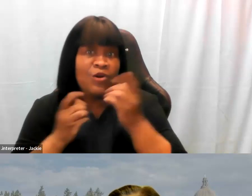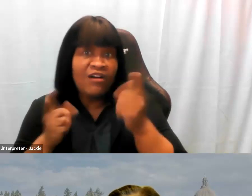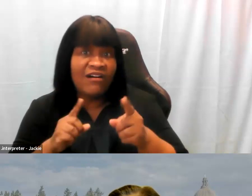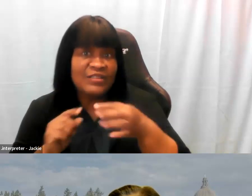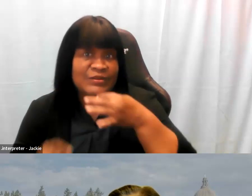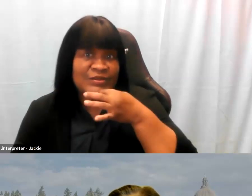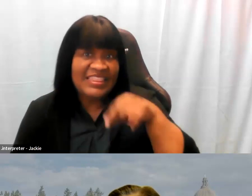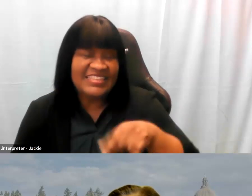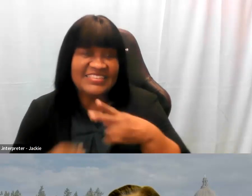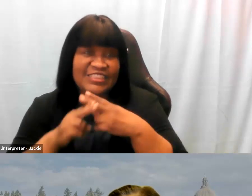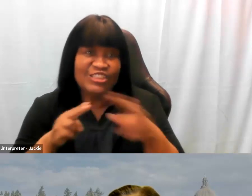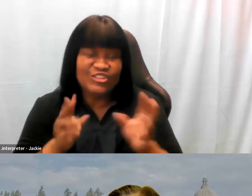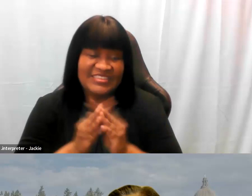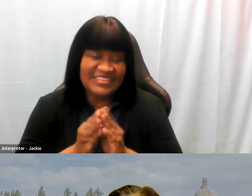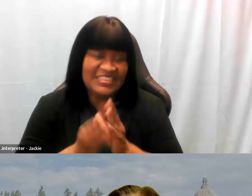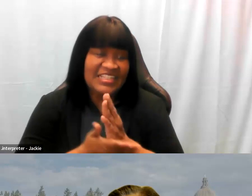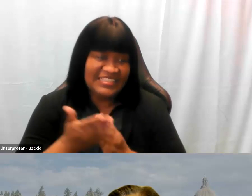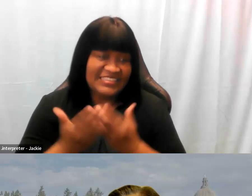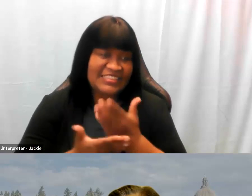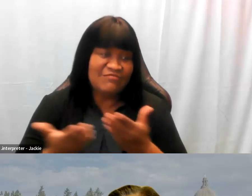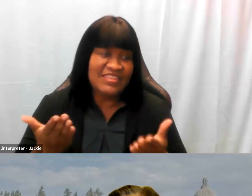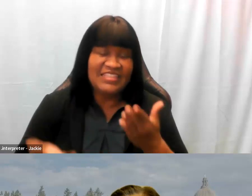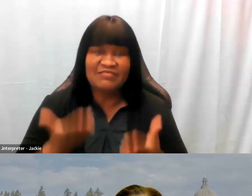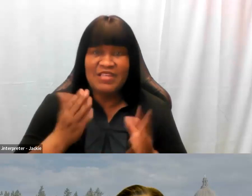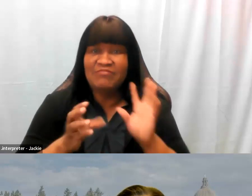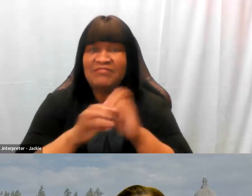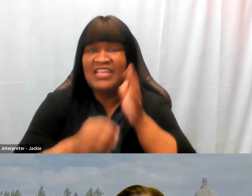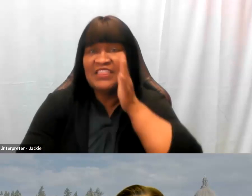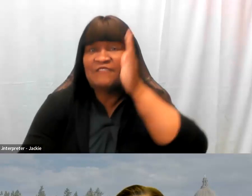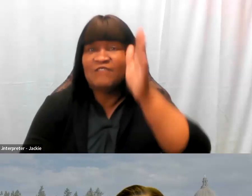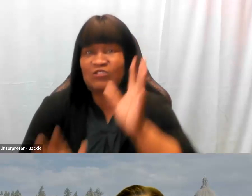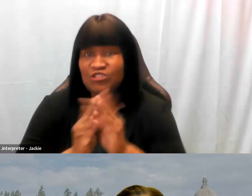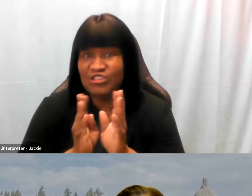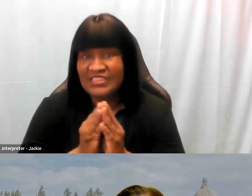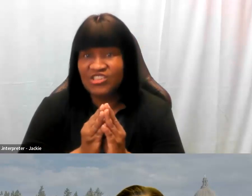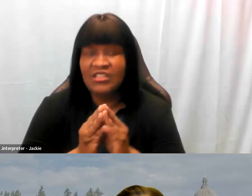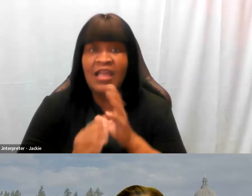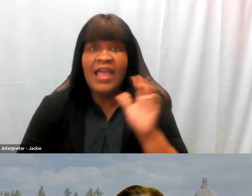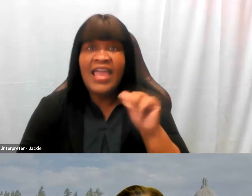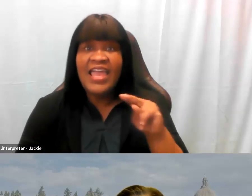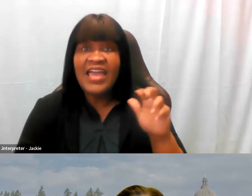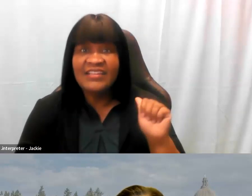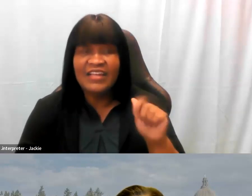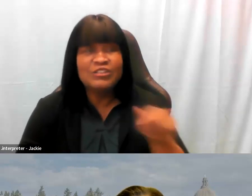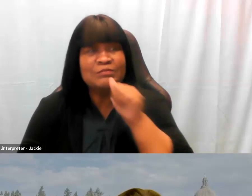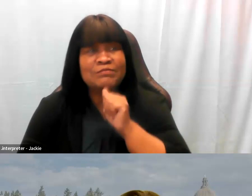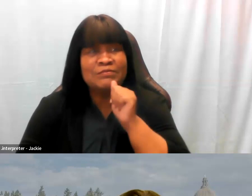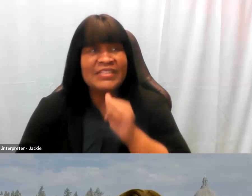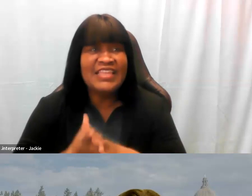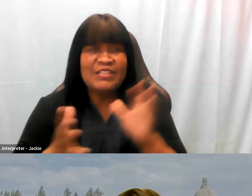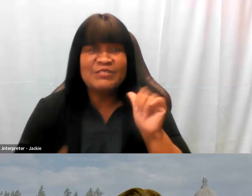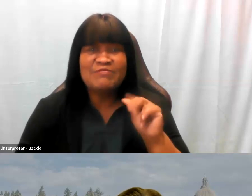this is a short session and some of these may be factoring into future sessions. So Anna, you've been super patient. Thank you for